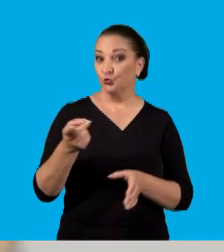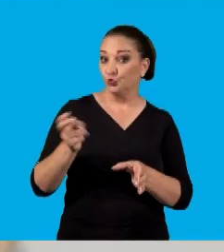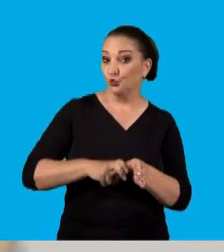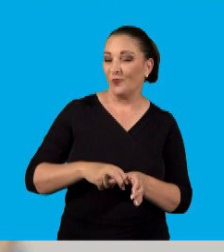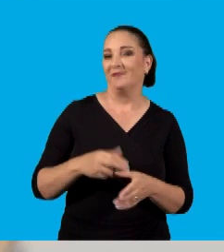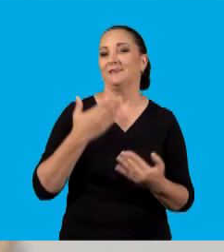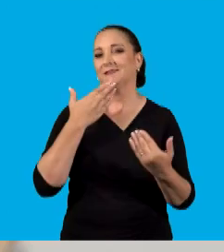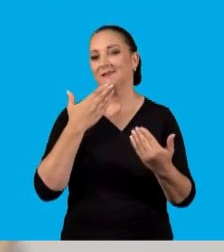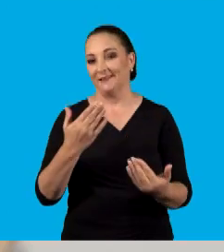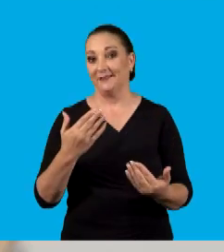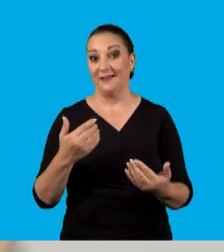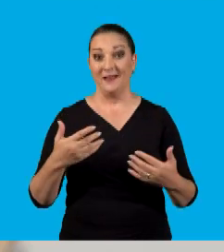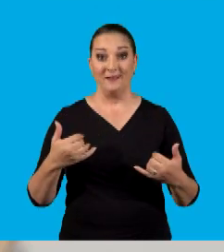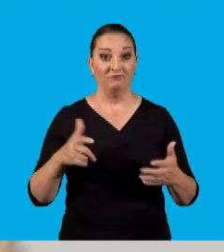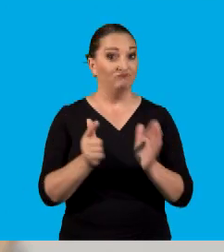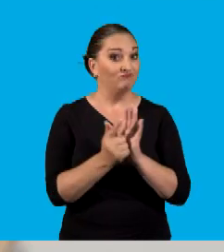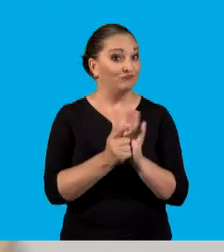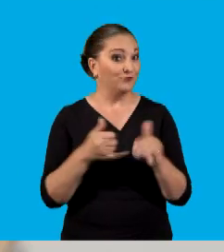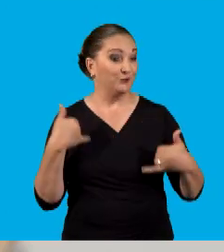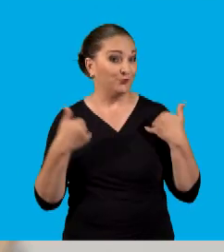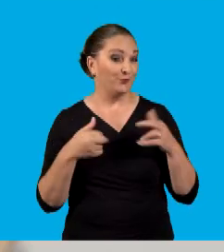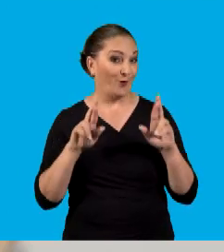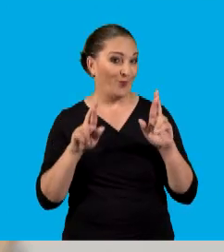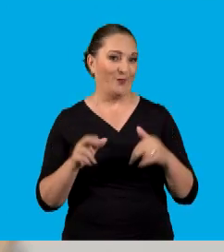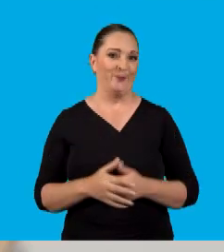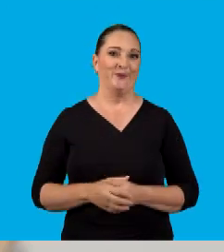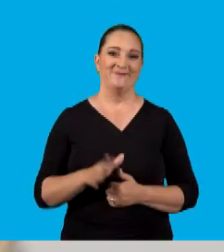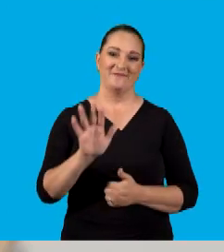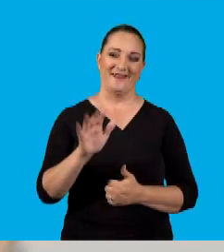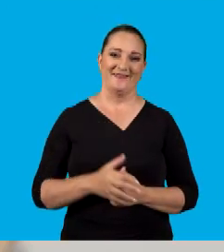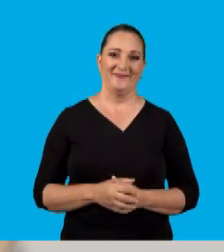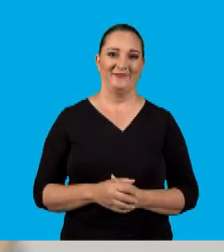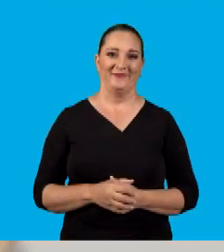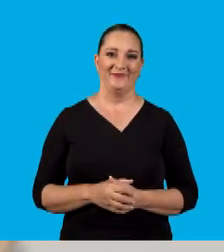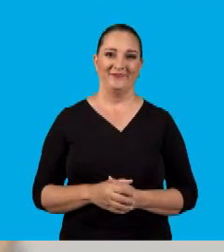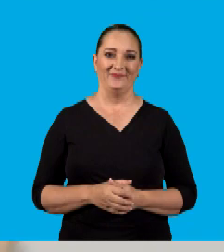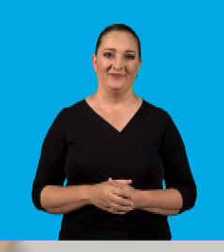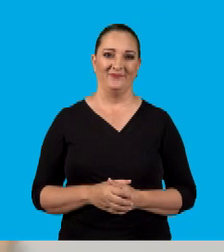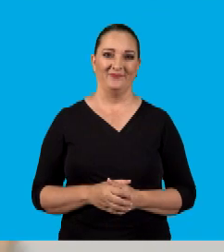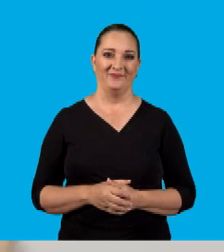thank you very much for joining me. Hope you enjoyed our lesson for today. Goodbye.